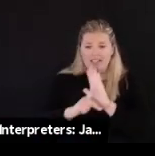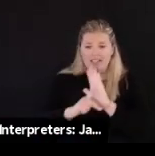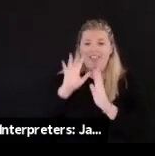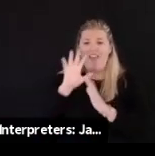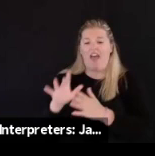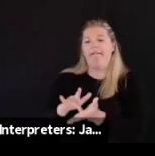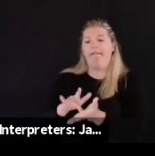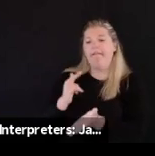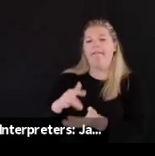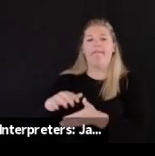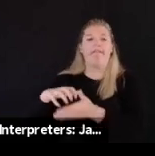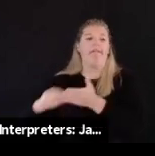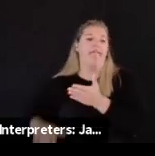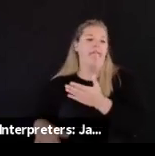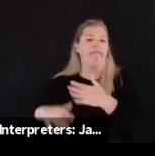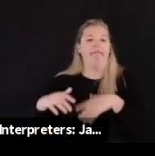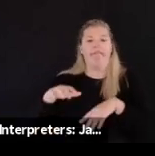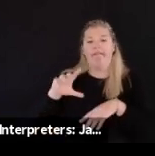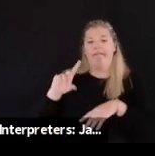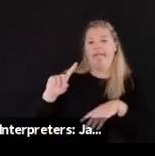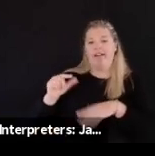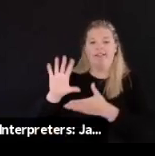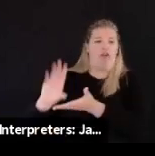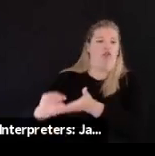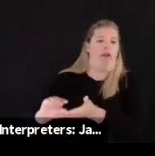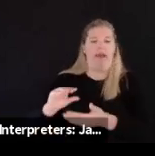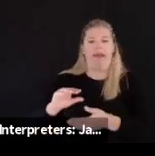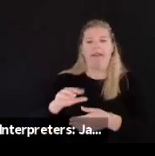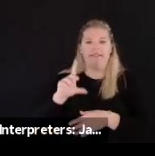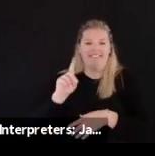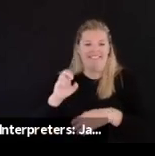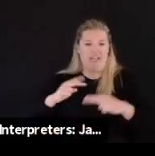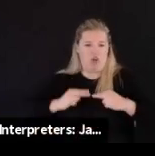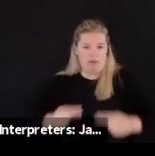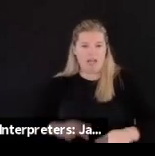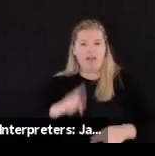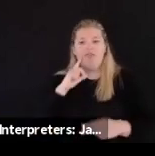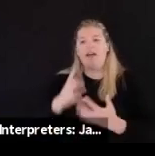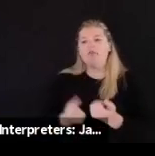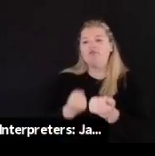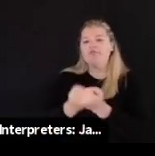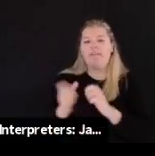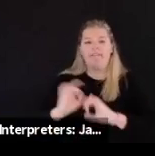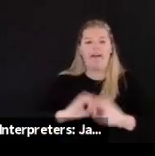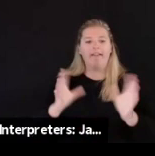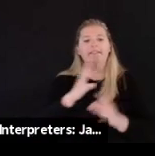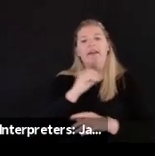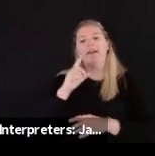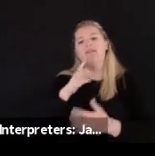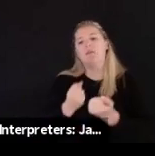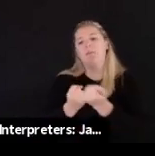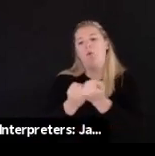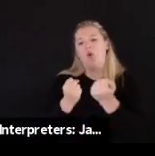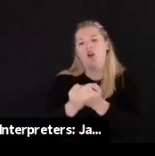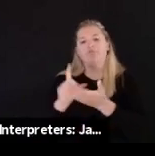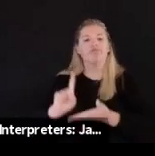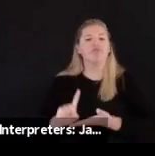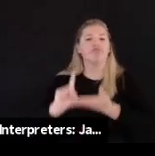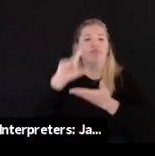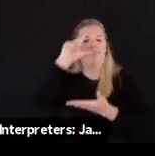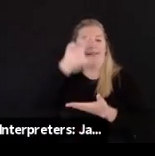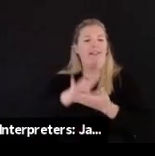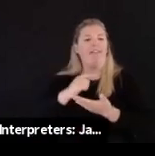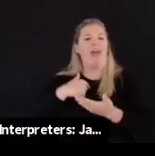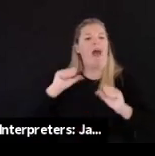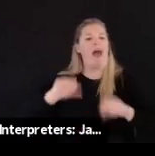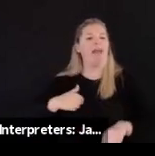extracts, degrades, dehumanizes, that justifies violence, and that supports the entitled belief that one can wield